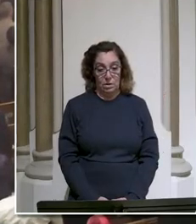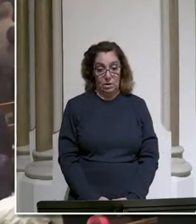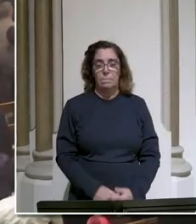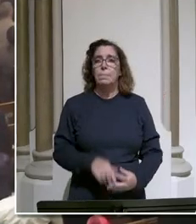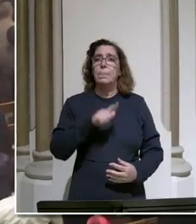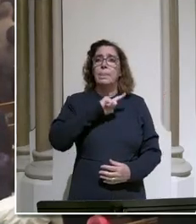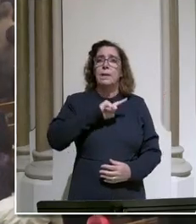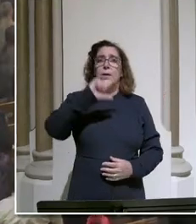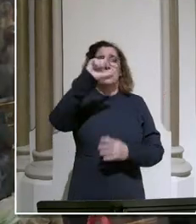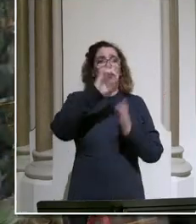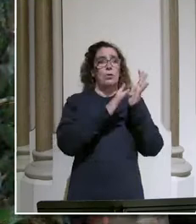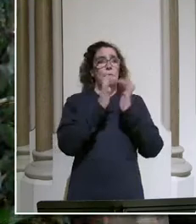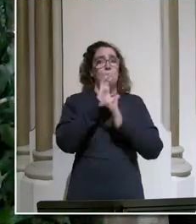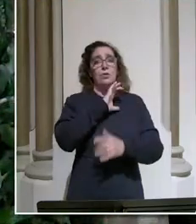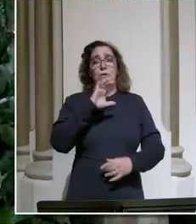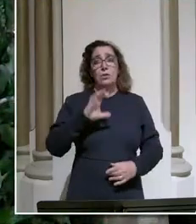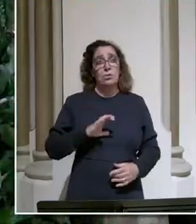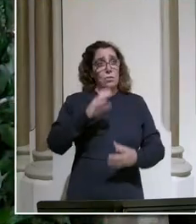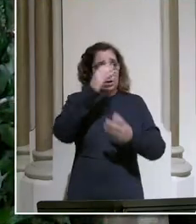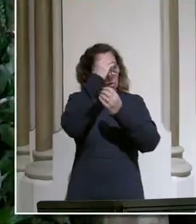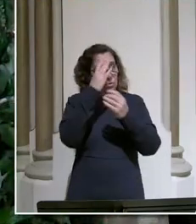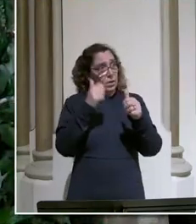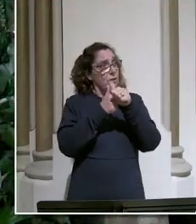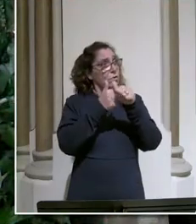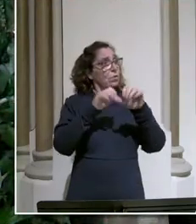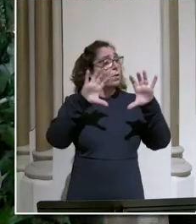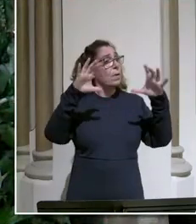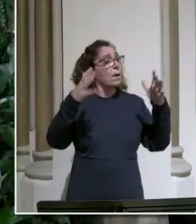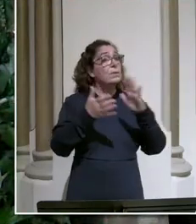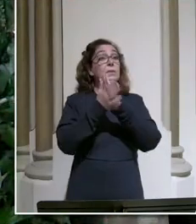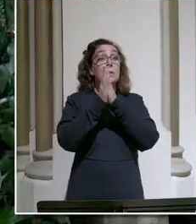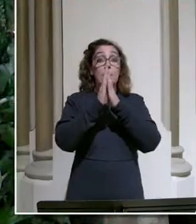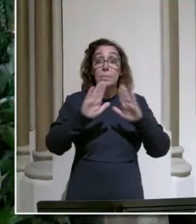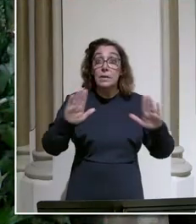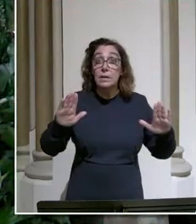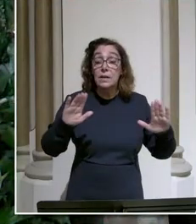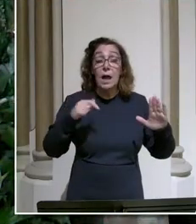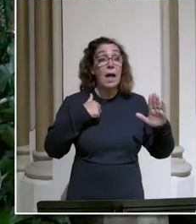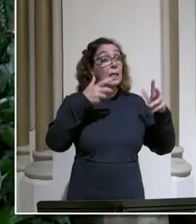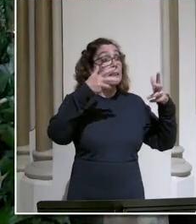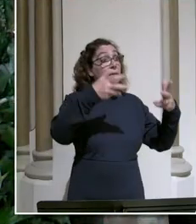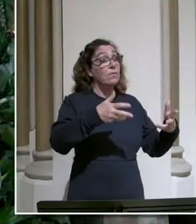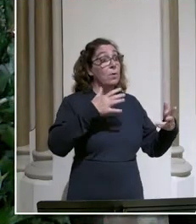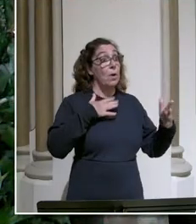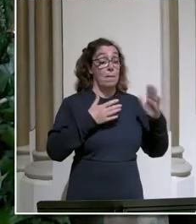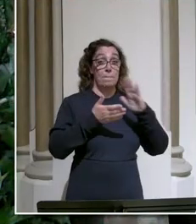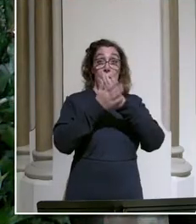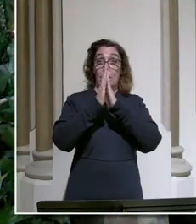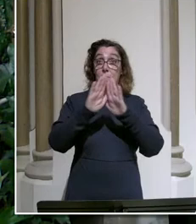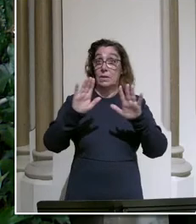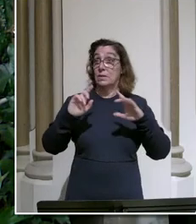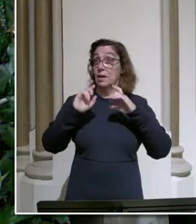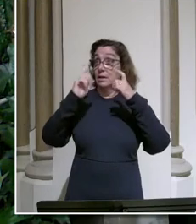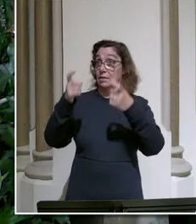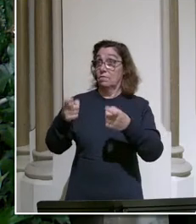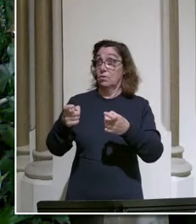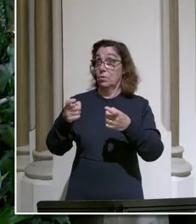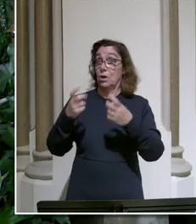Lord Jesus Christ, who said to your apostles, Peace I leave you, my peace I give you,